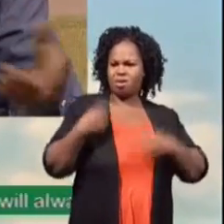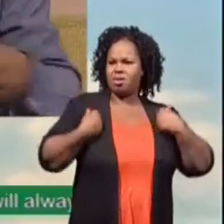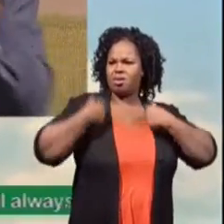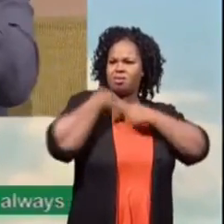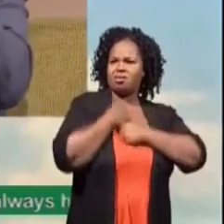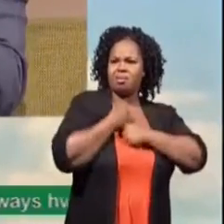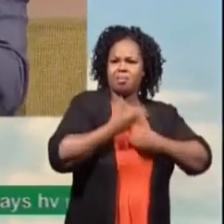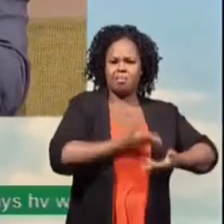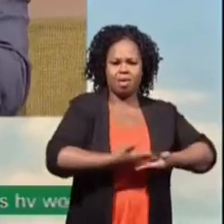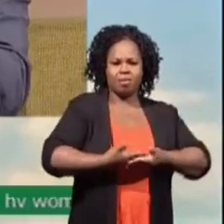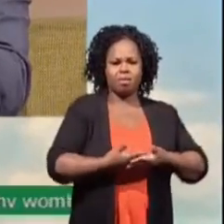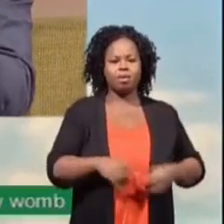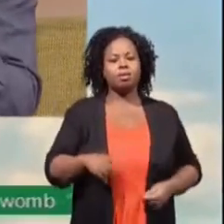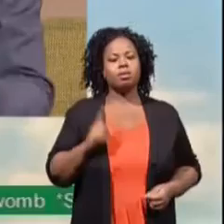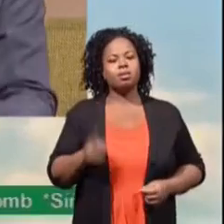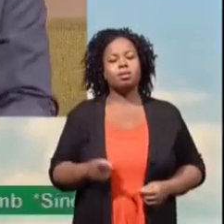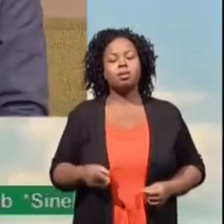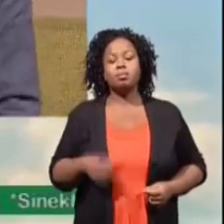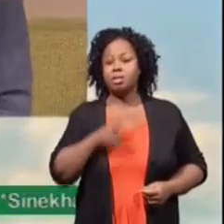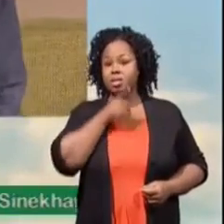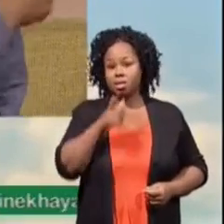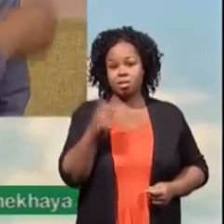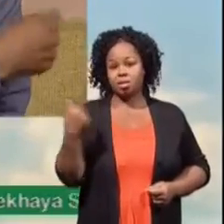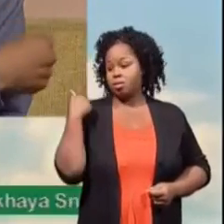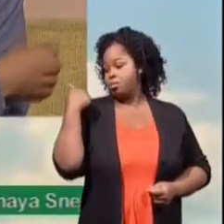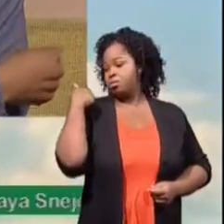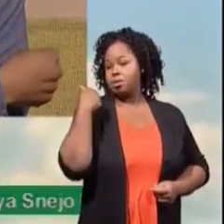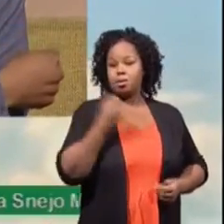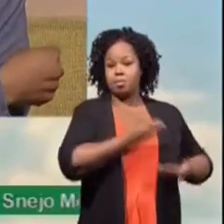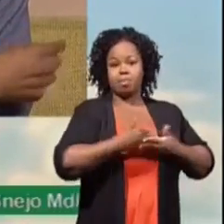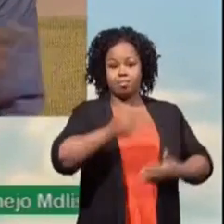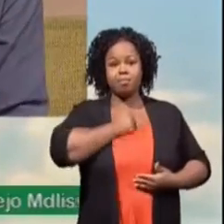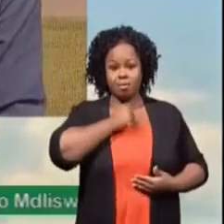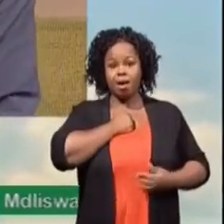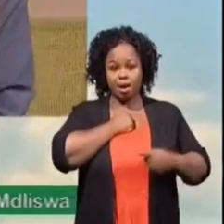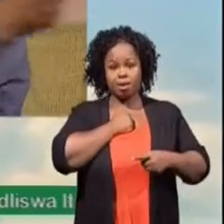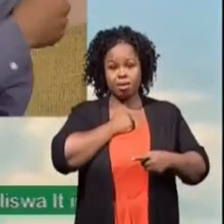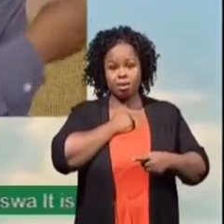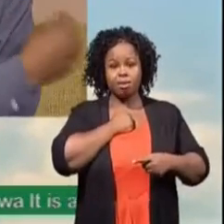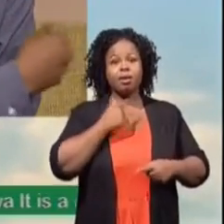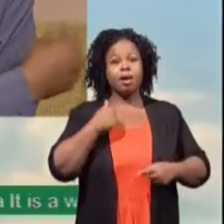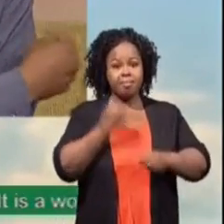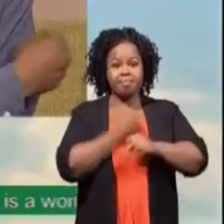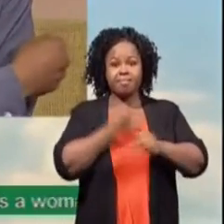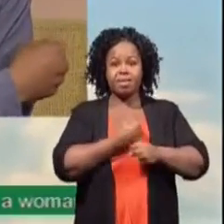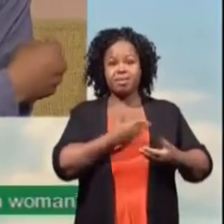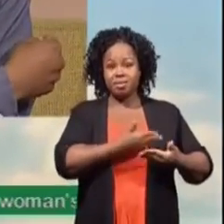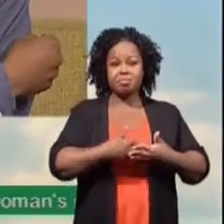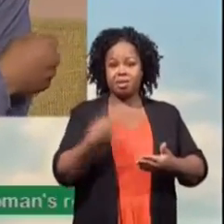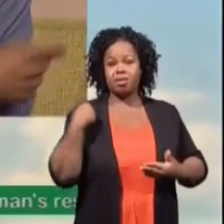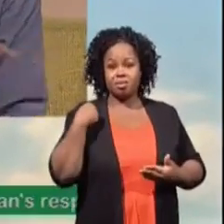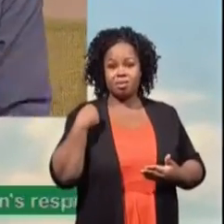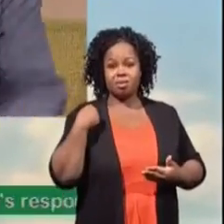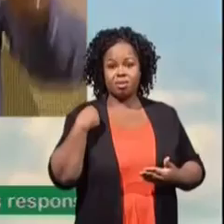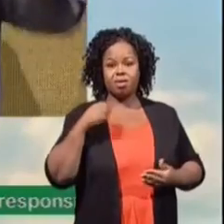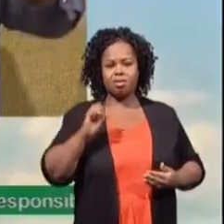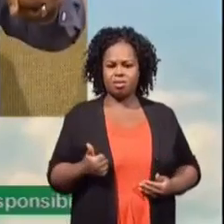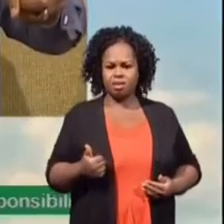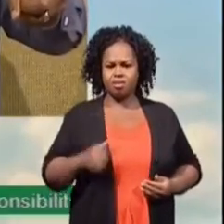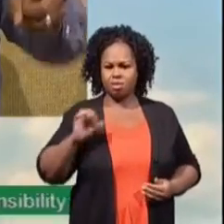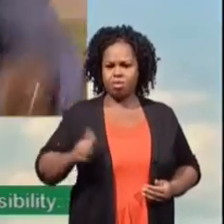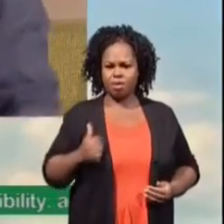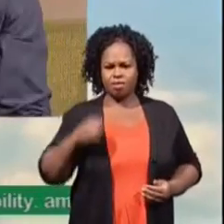umntana uyapheka ebhodweni kanti ubuphi mama then I started teaching ngathi hey owami lo mntana engimpepile wenzwe yimi lo mntwana